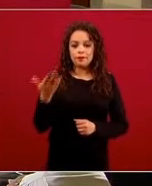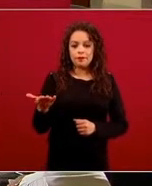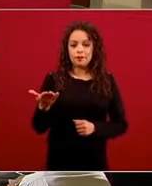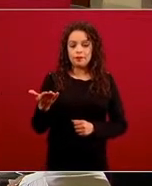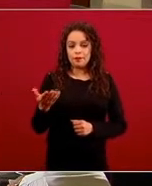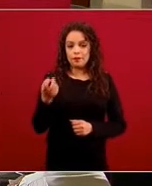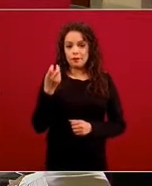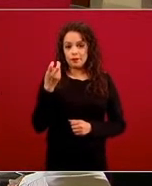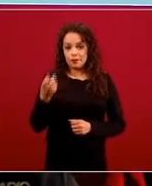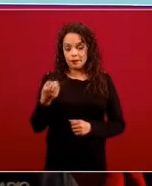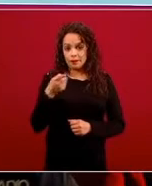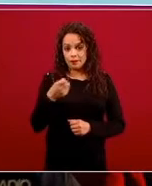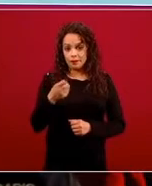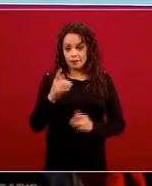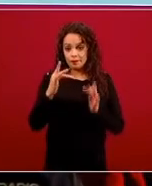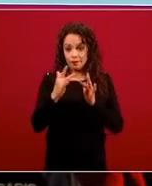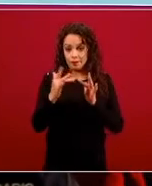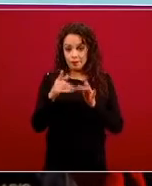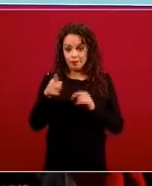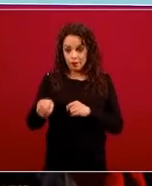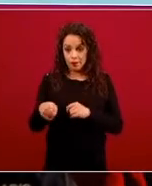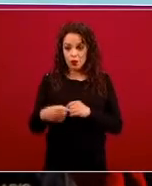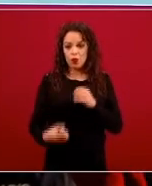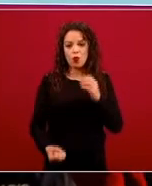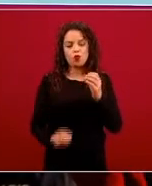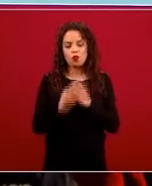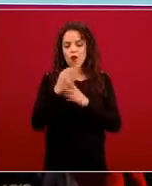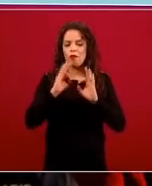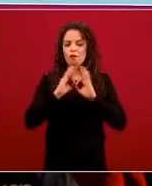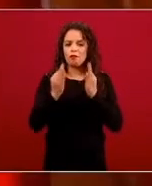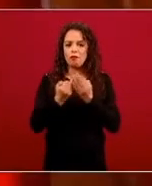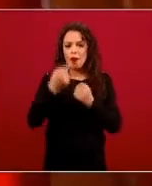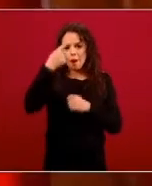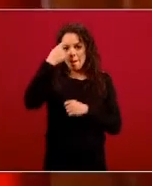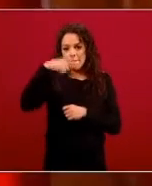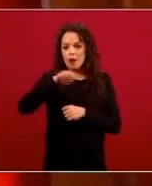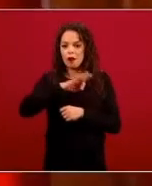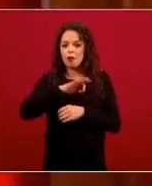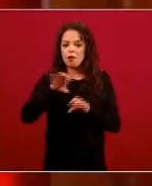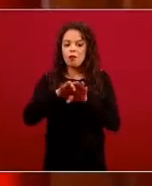This chatbot is a new way to communicate with people.